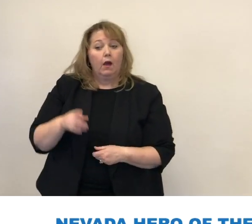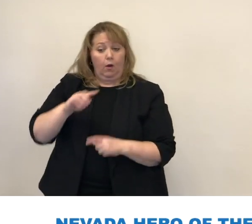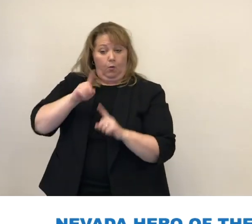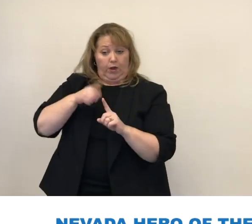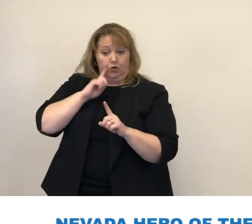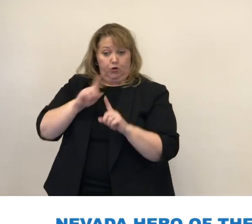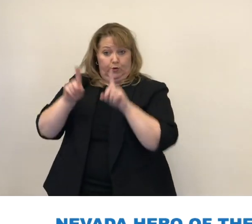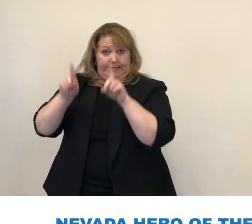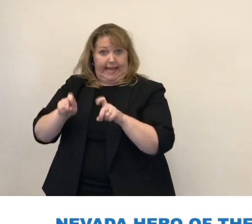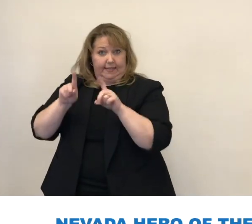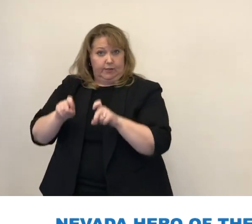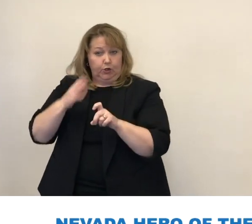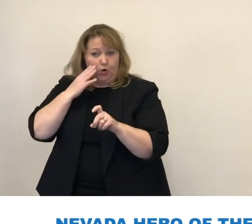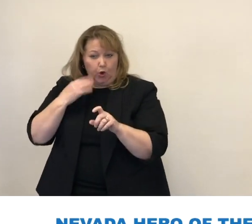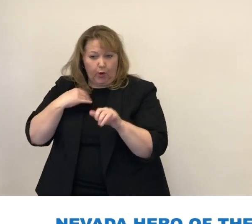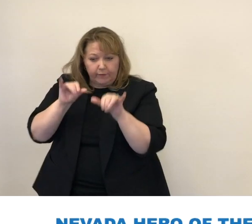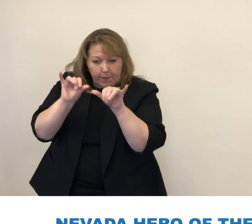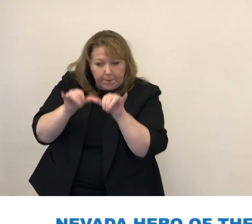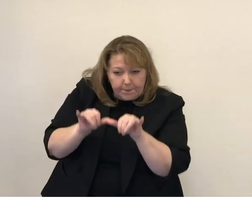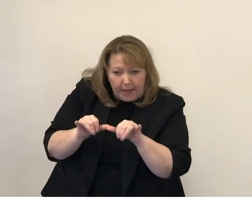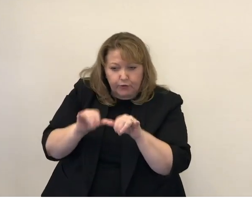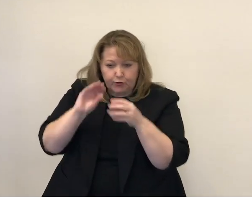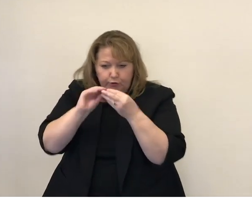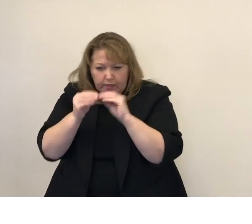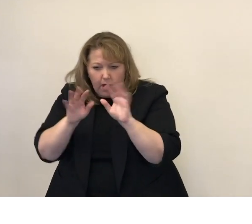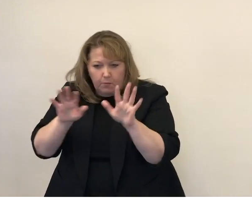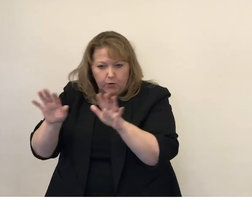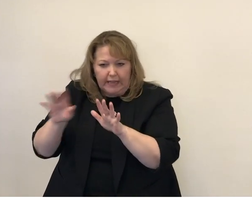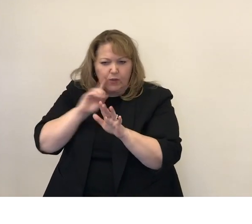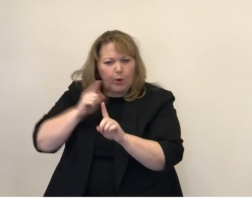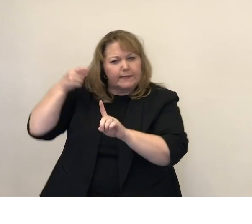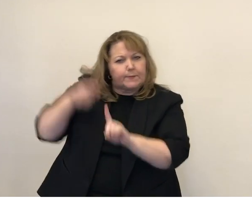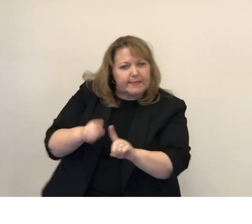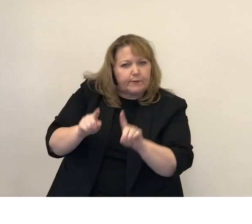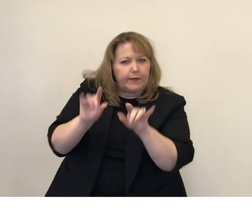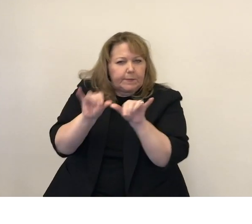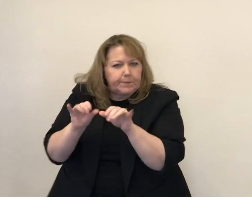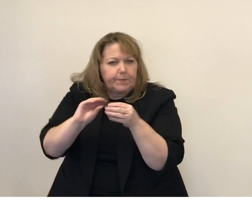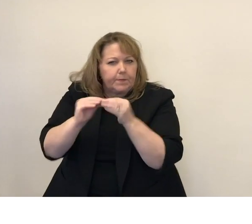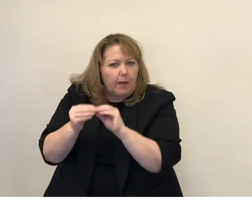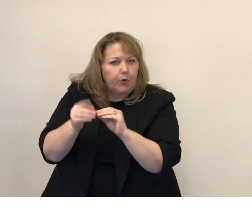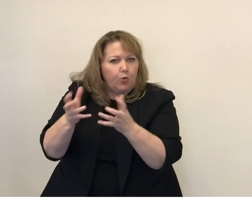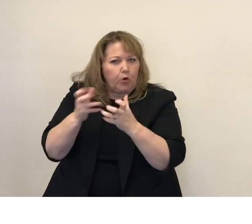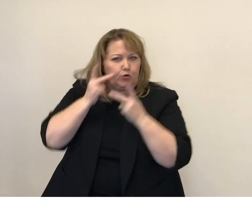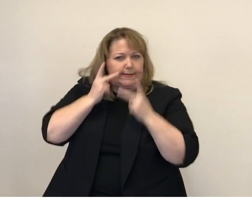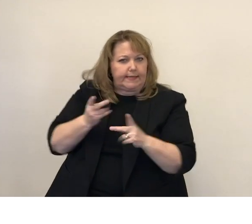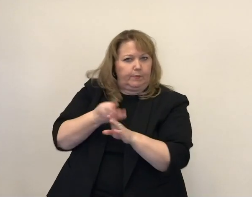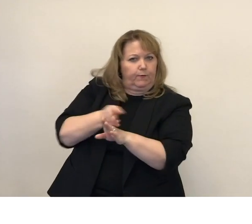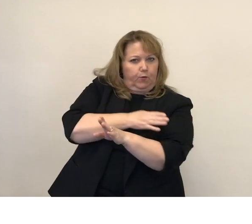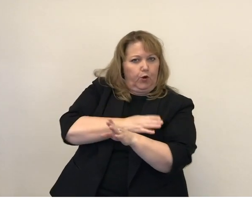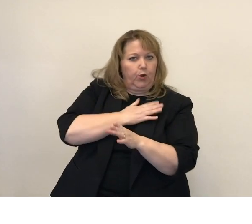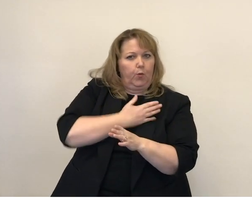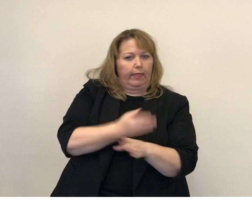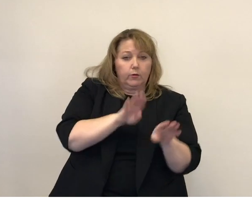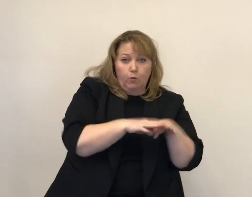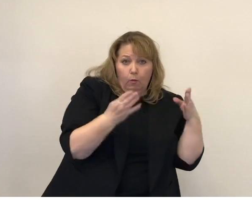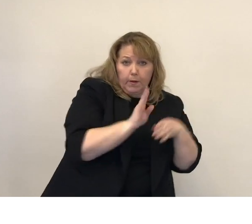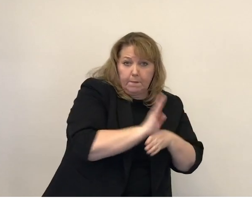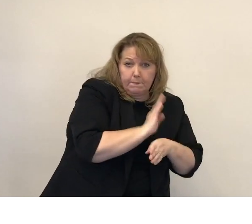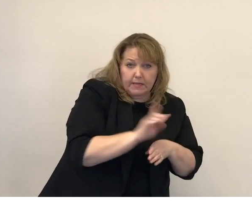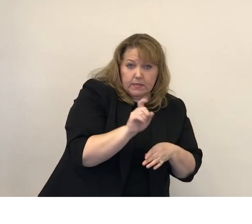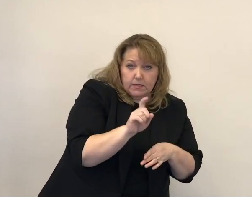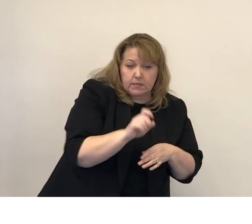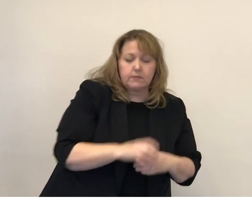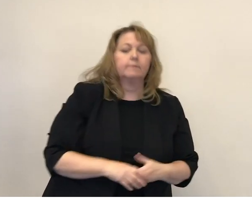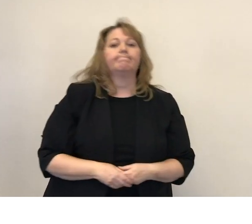like to follow up. Okay, well, I don't have a benchmark date yet. I mean, I'm looking to the statistical analysis that's coming forward on a regular